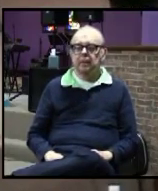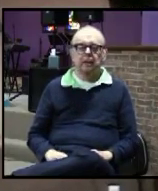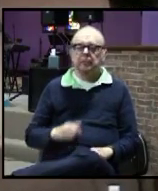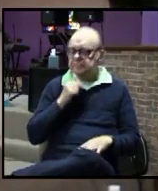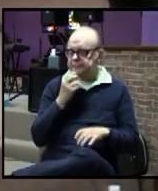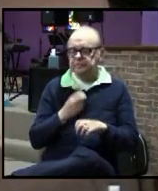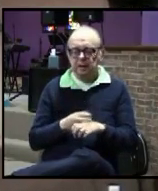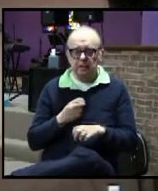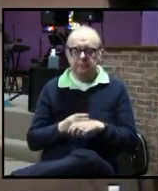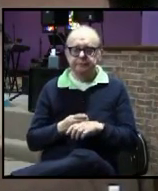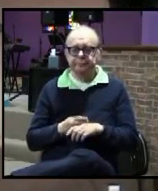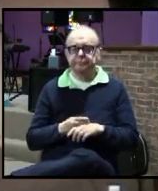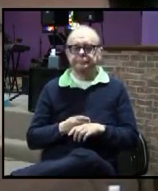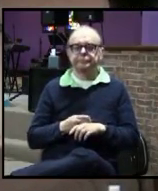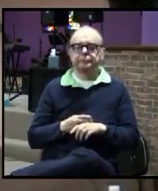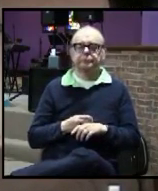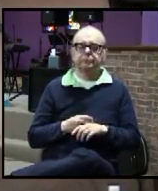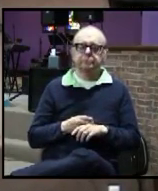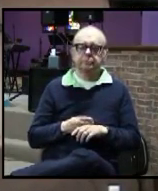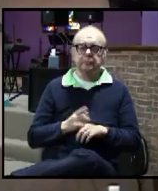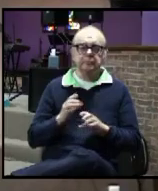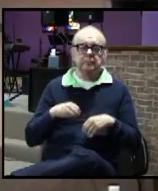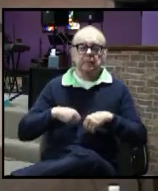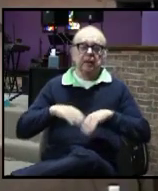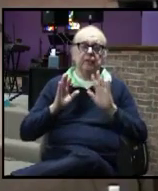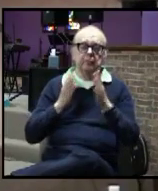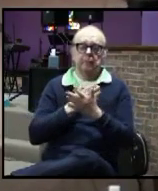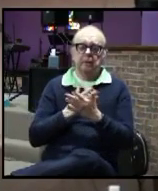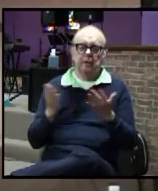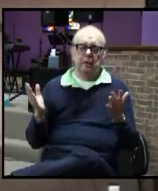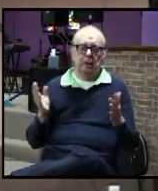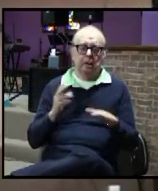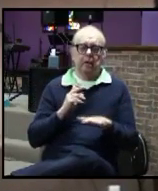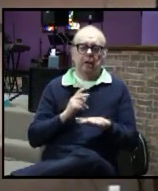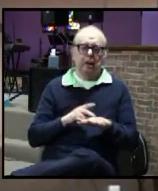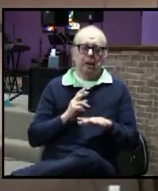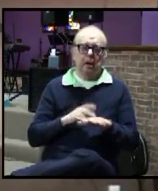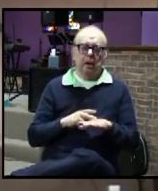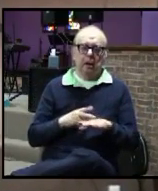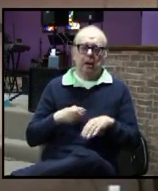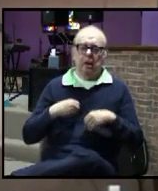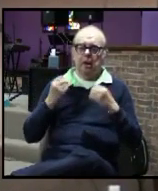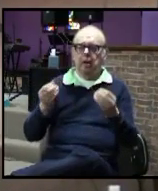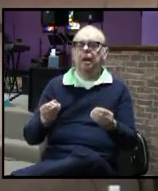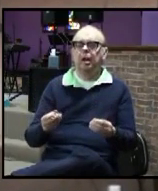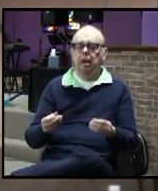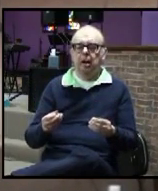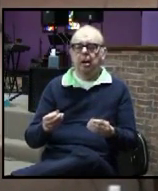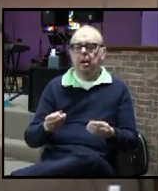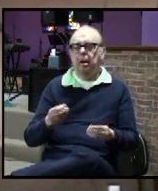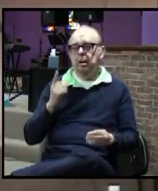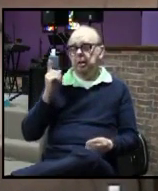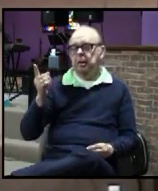So it's a little more difficult. You got to come and you got to pour that stuff out. 1 Peter tells us that we cast